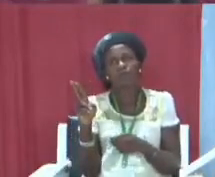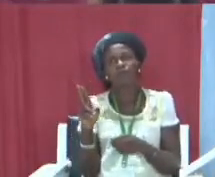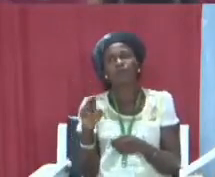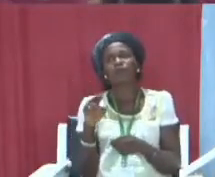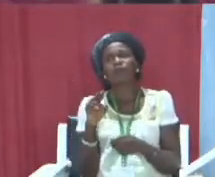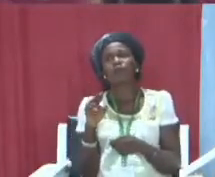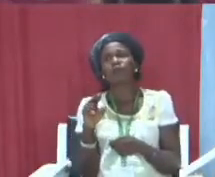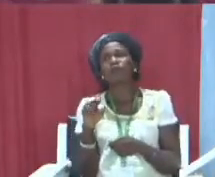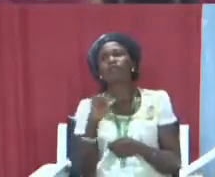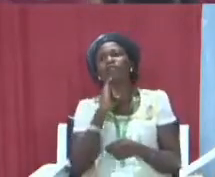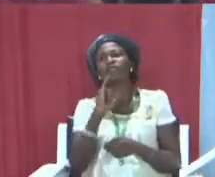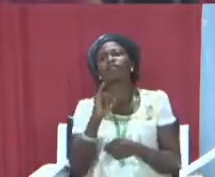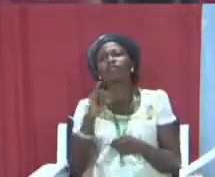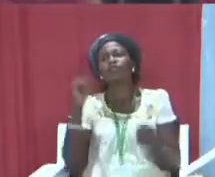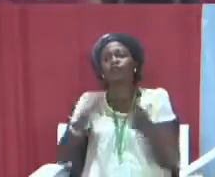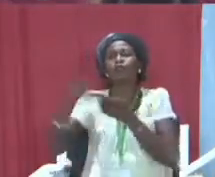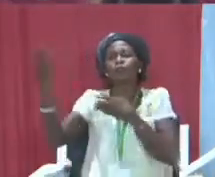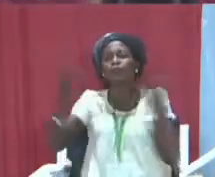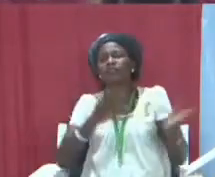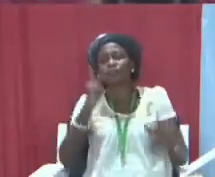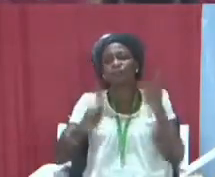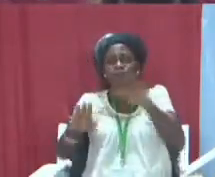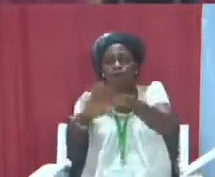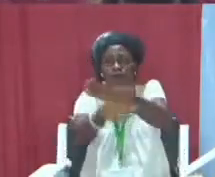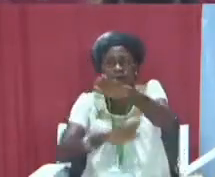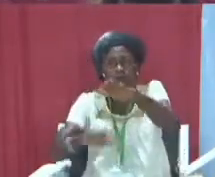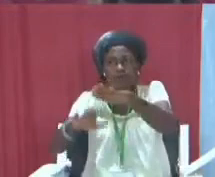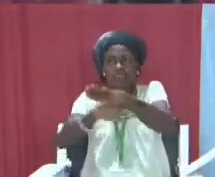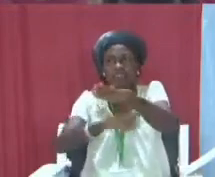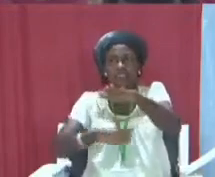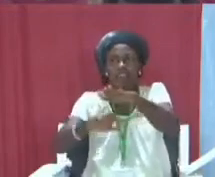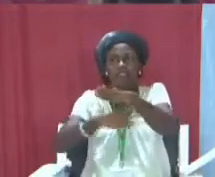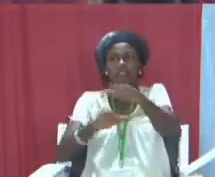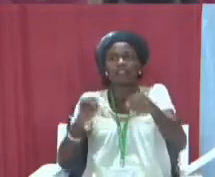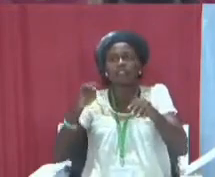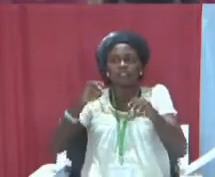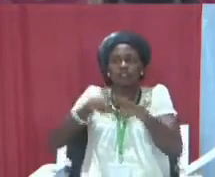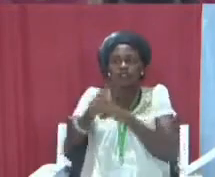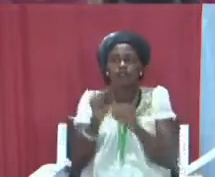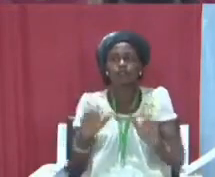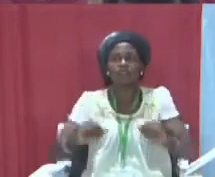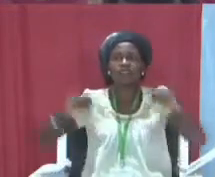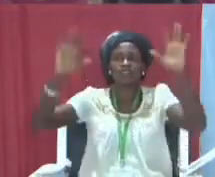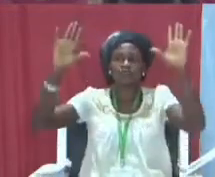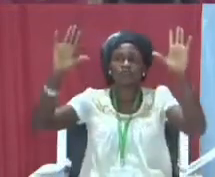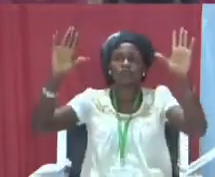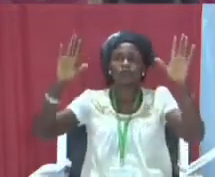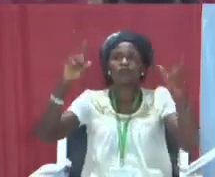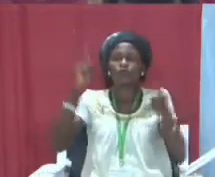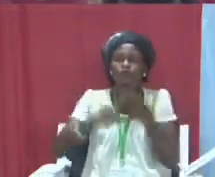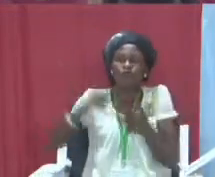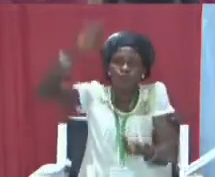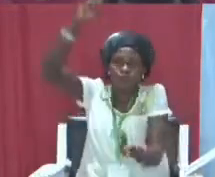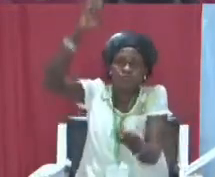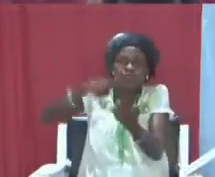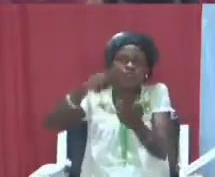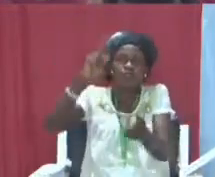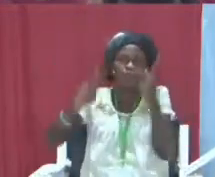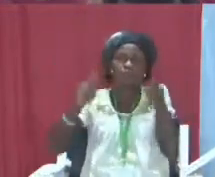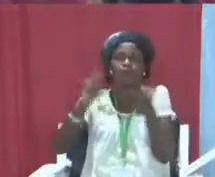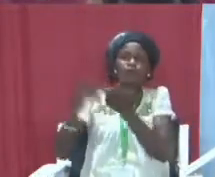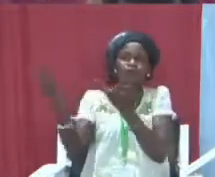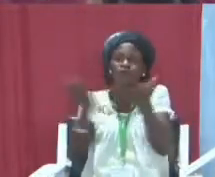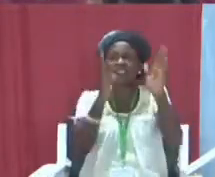is to bring the people under into servitude, to reduce people to